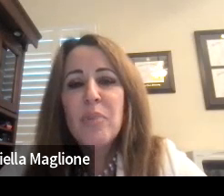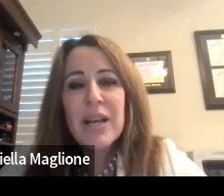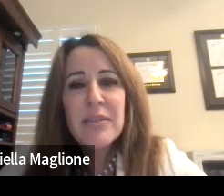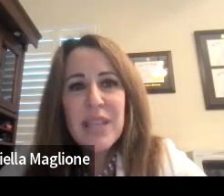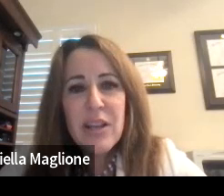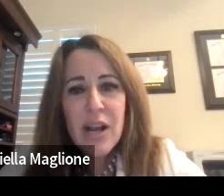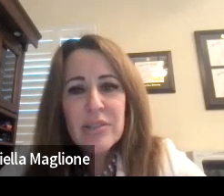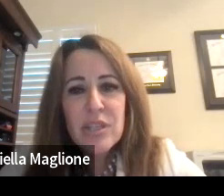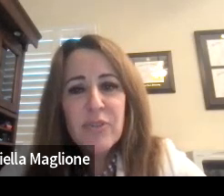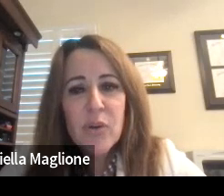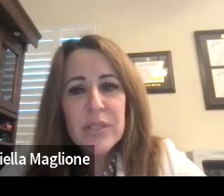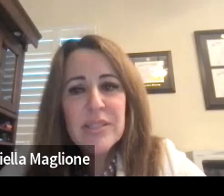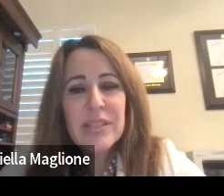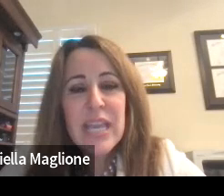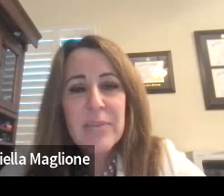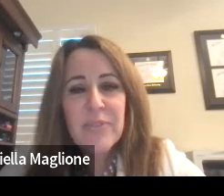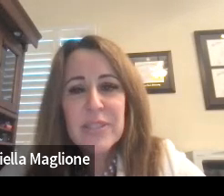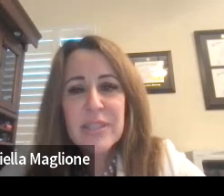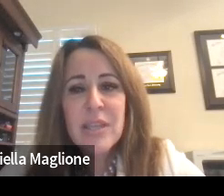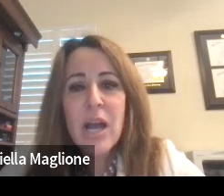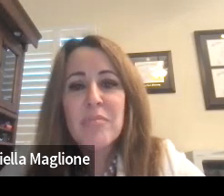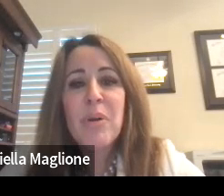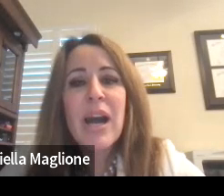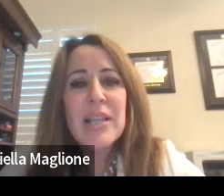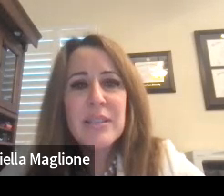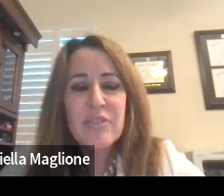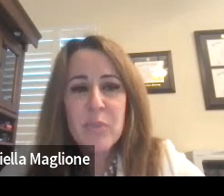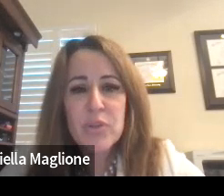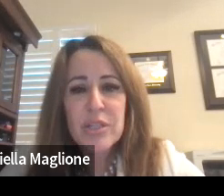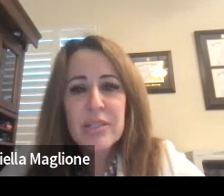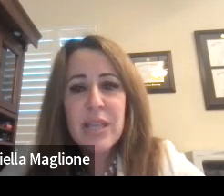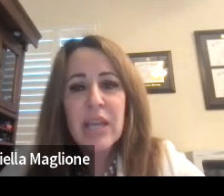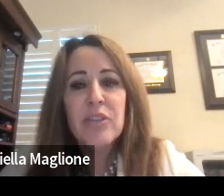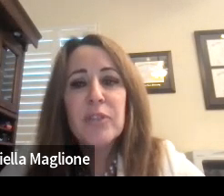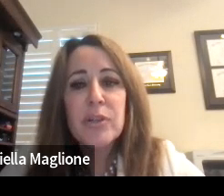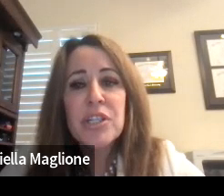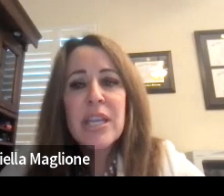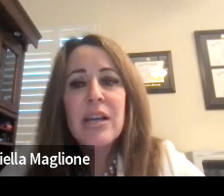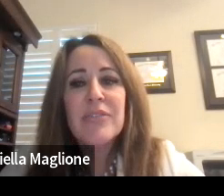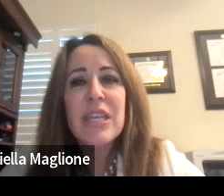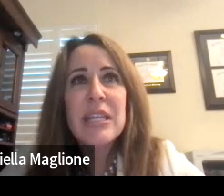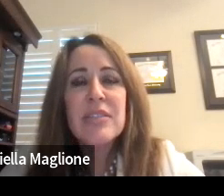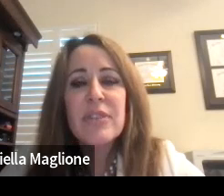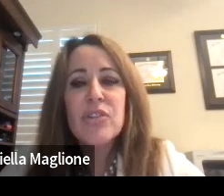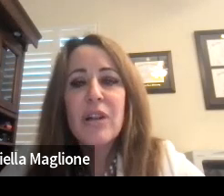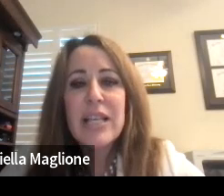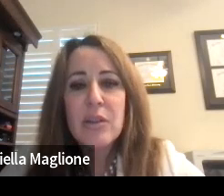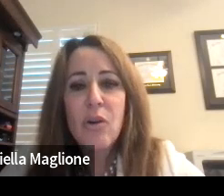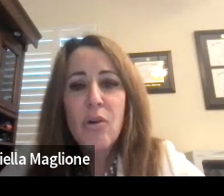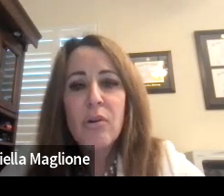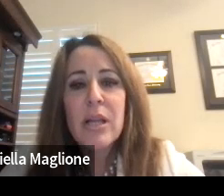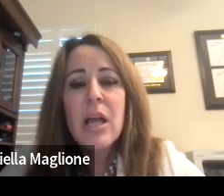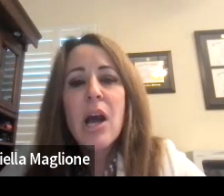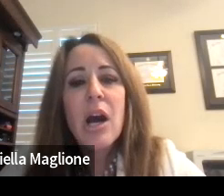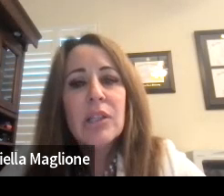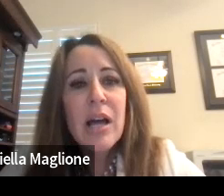So positive psychology focuses on the emphasis on positive emotions and the flourishing of the individual as a